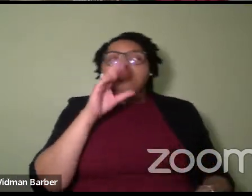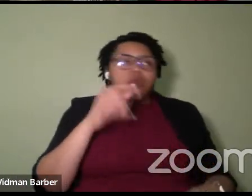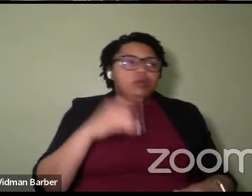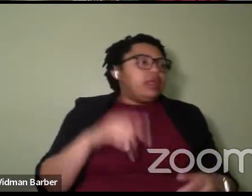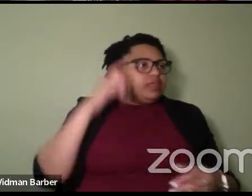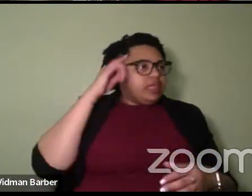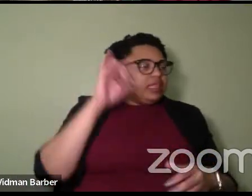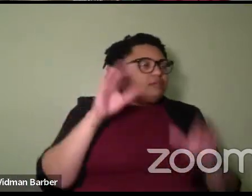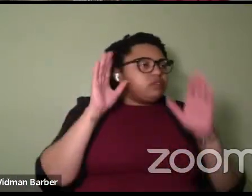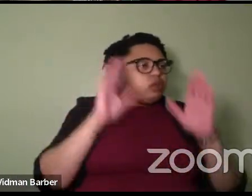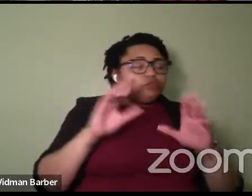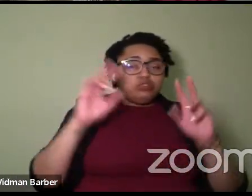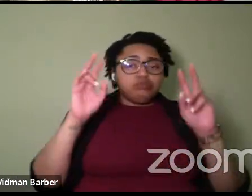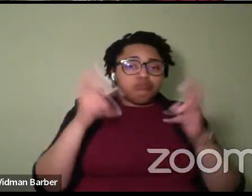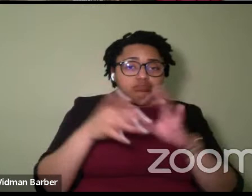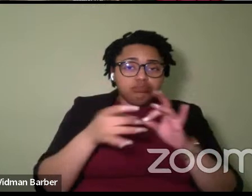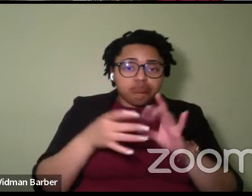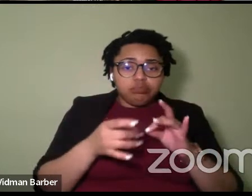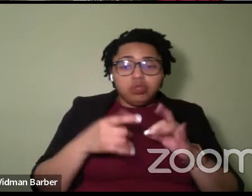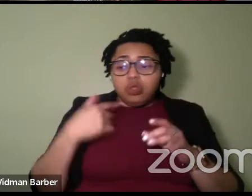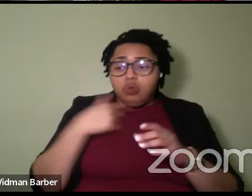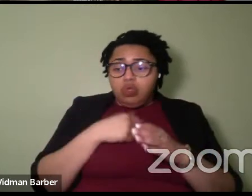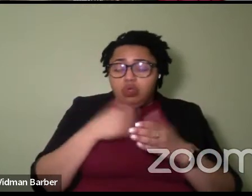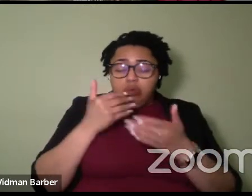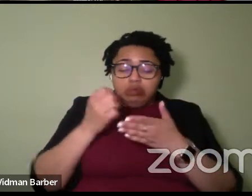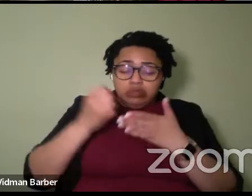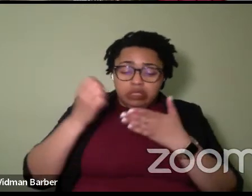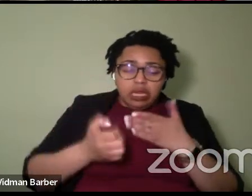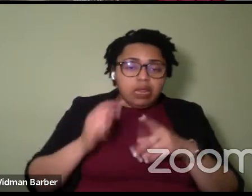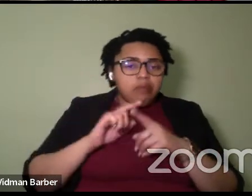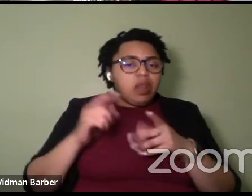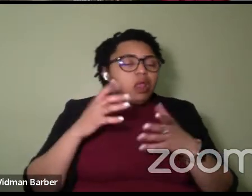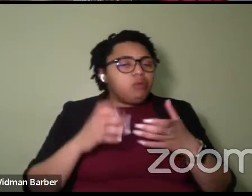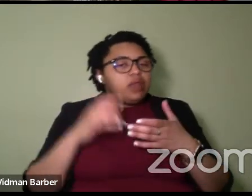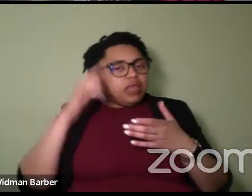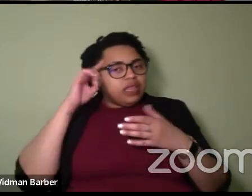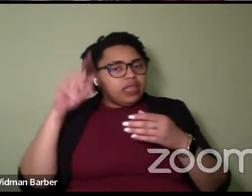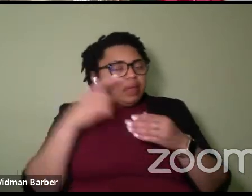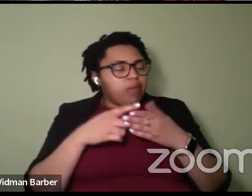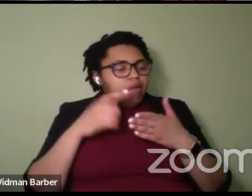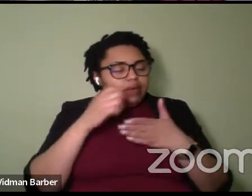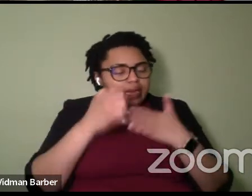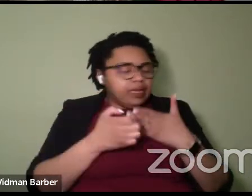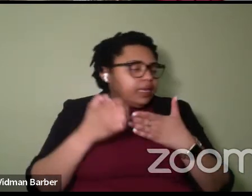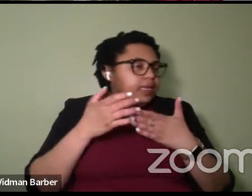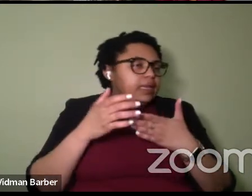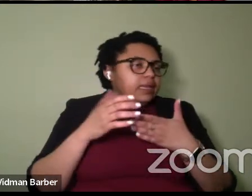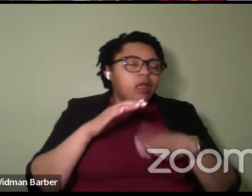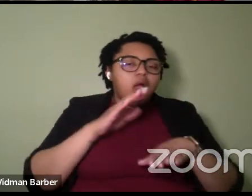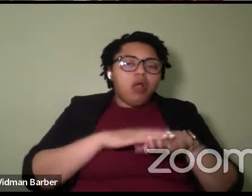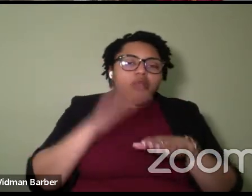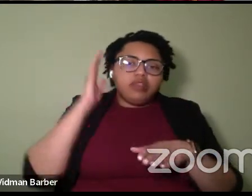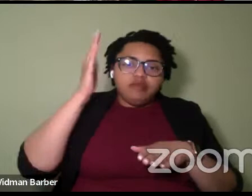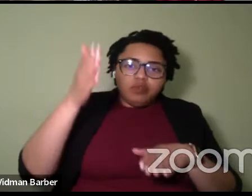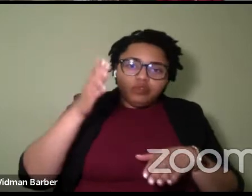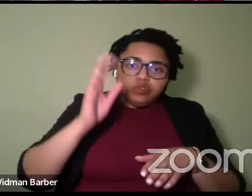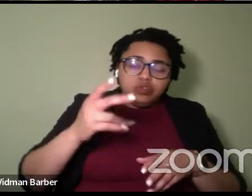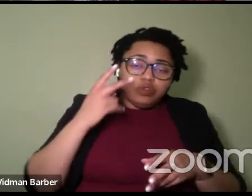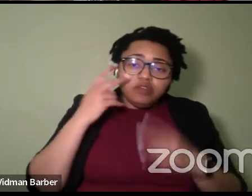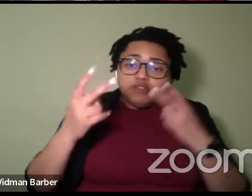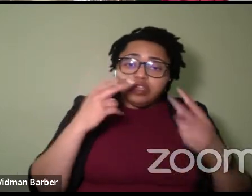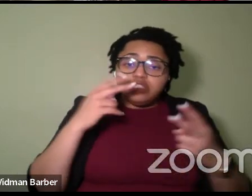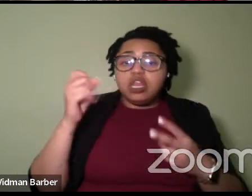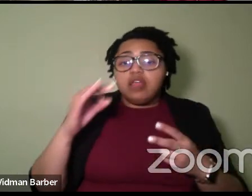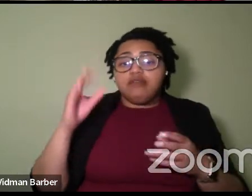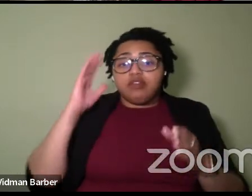And somehow we're almost at the end, but I want to think about ending on just the future and your vision of the future. If you